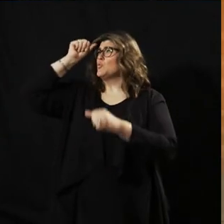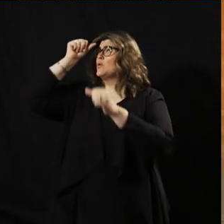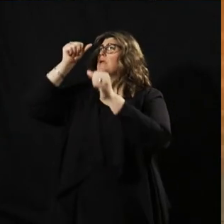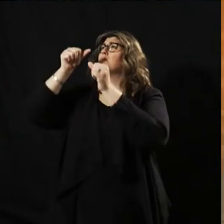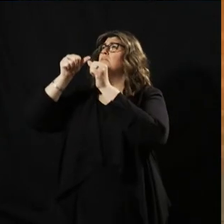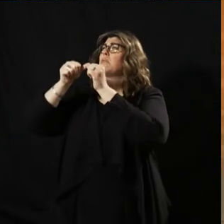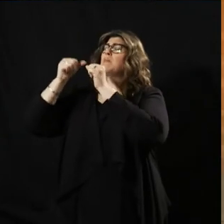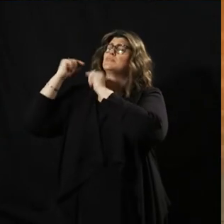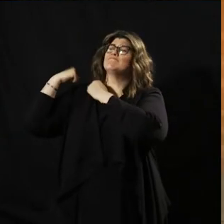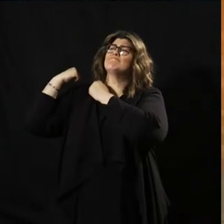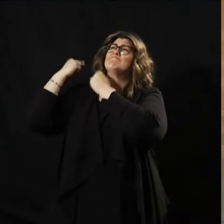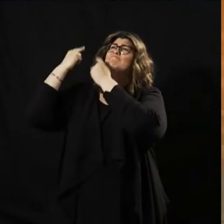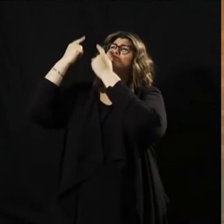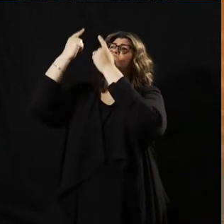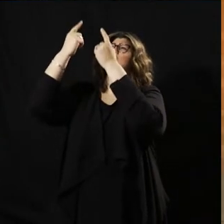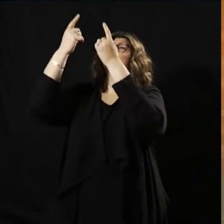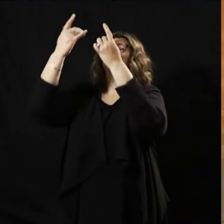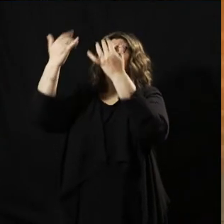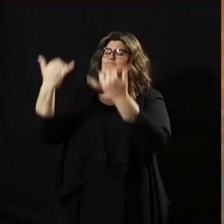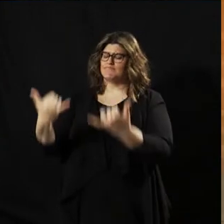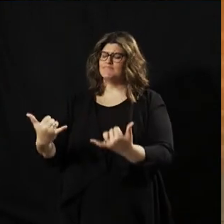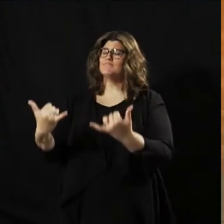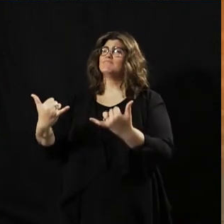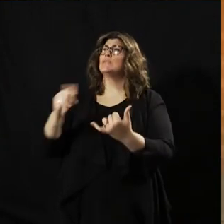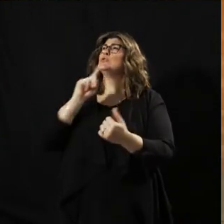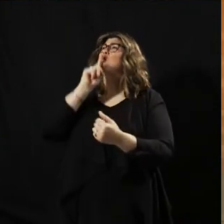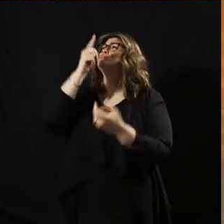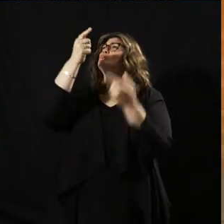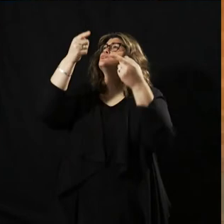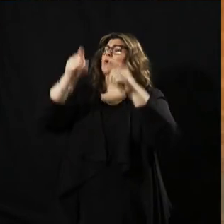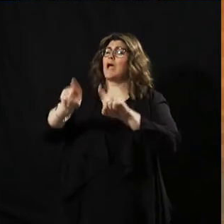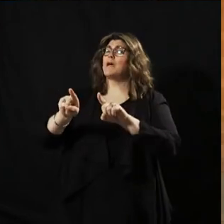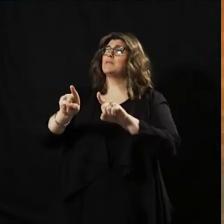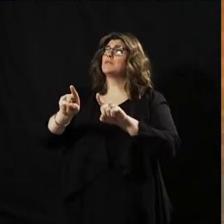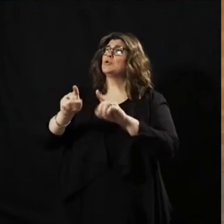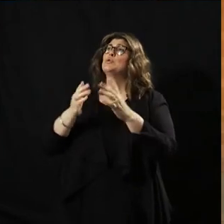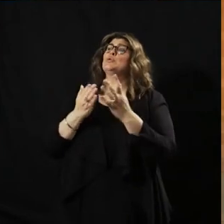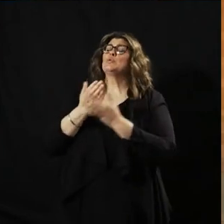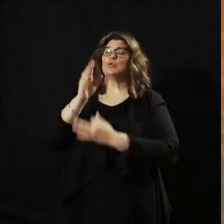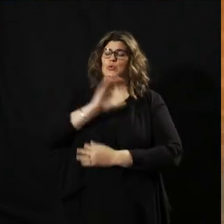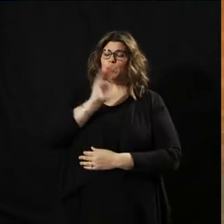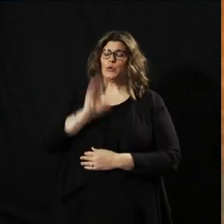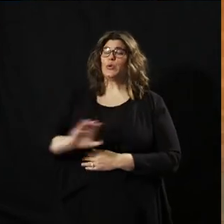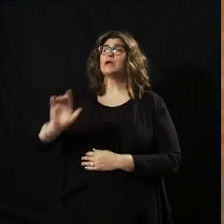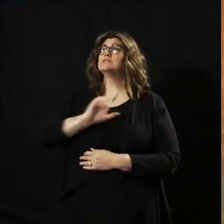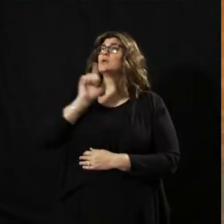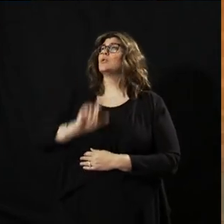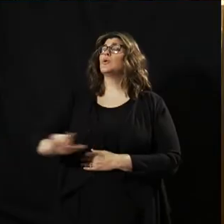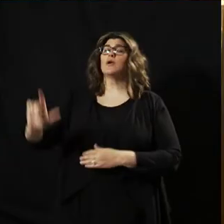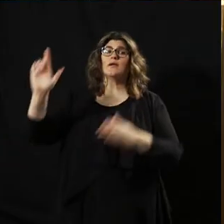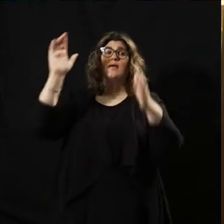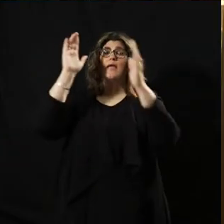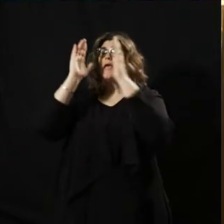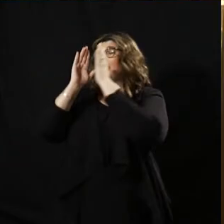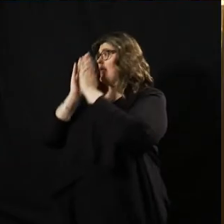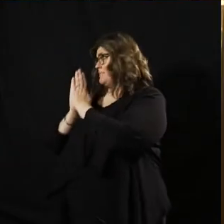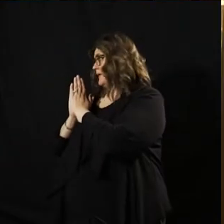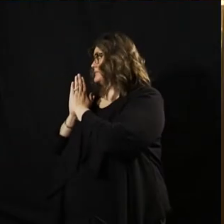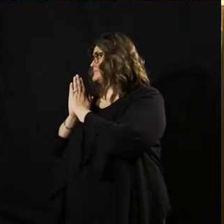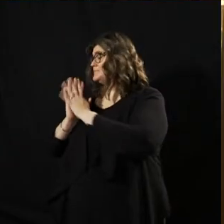see in great part fulfilled through Christ our Lord. Amen.